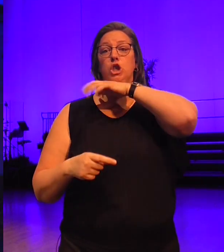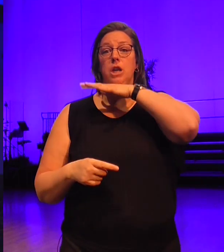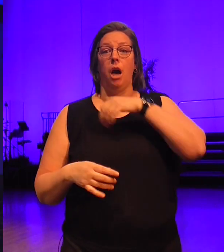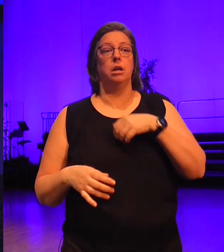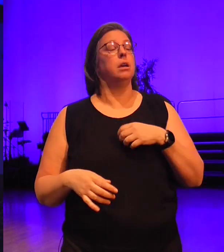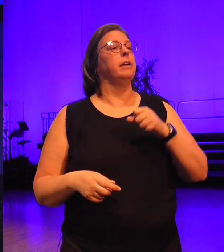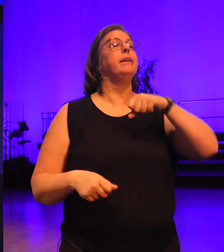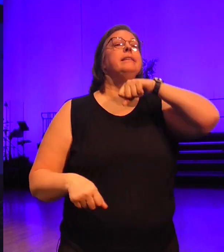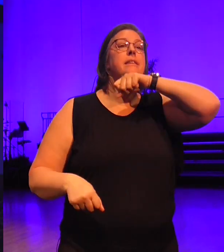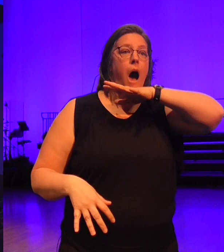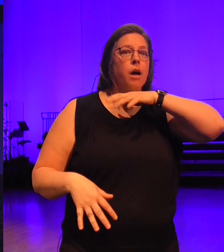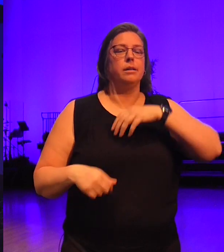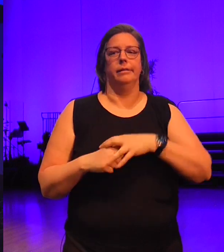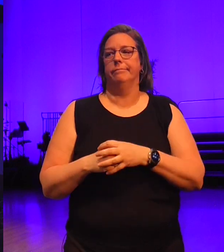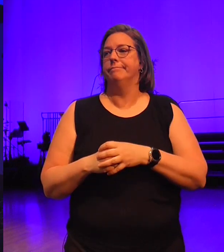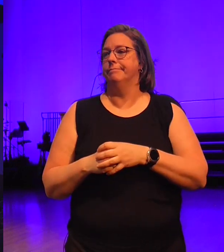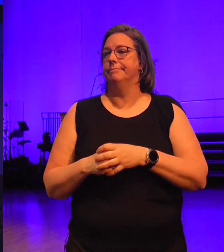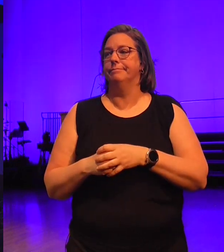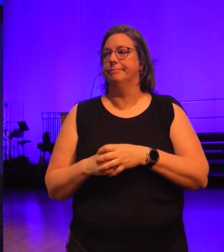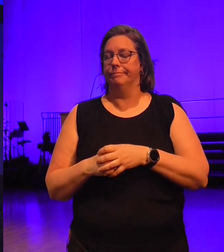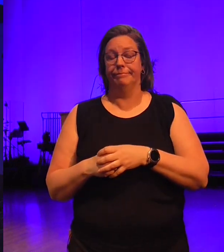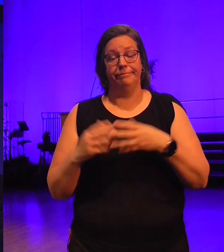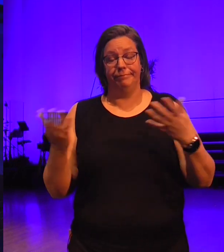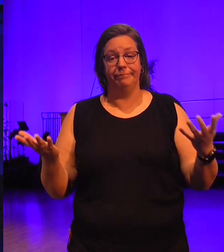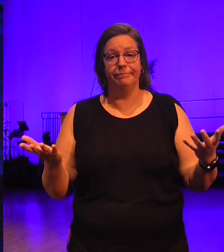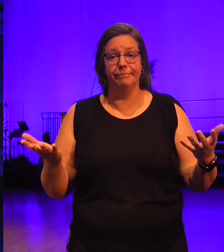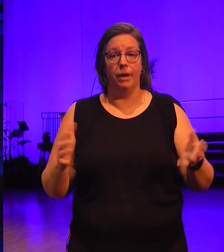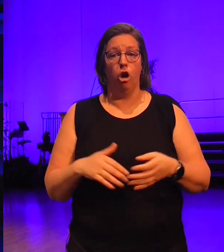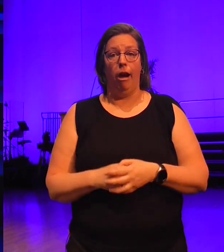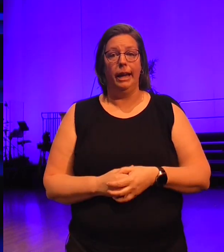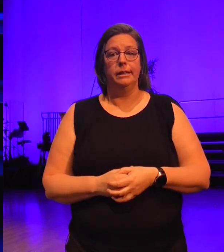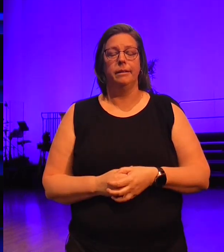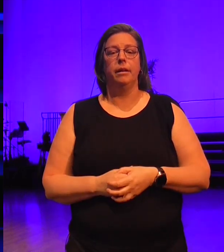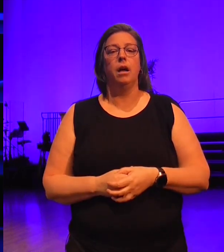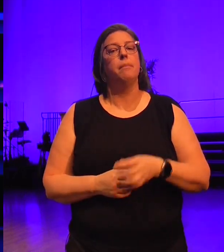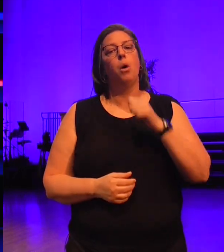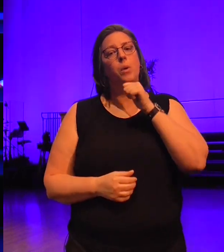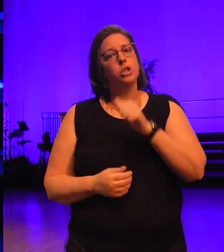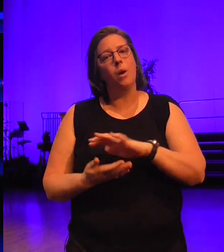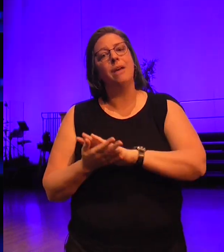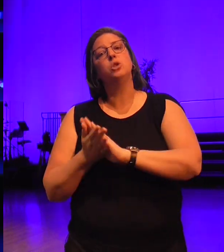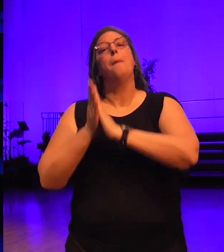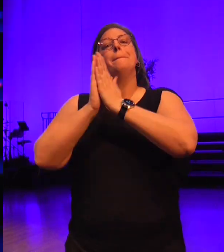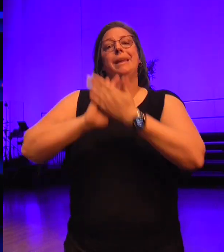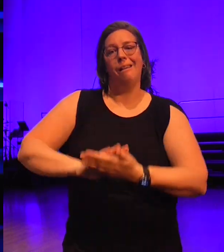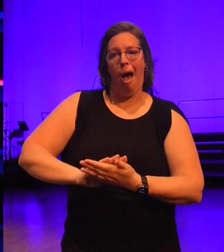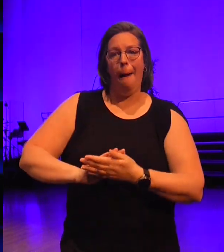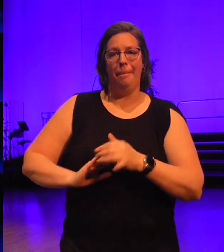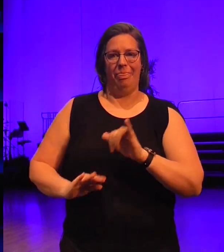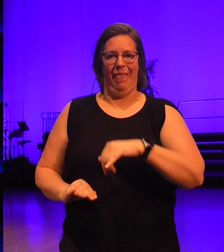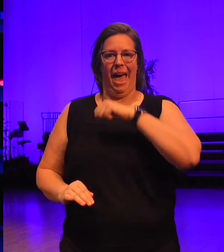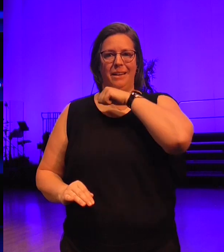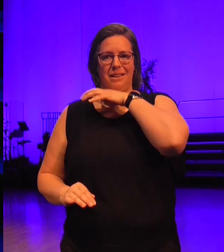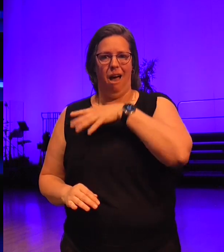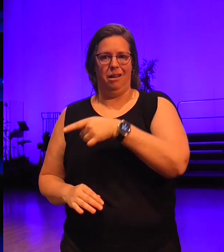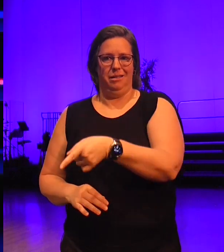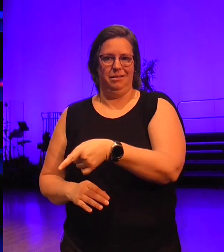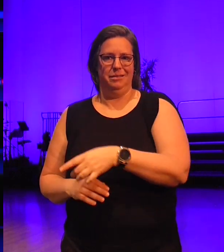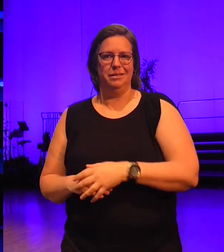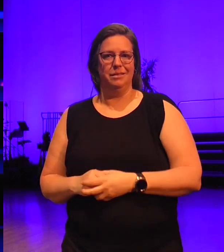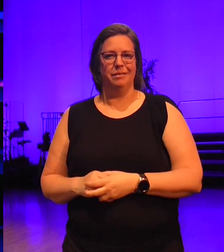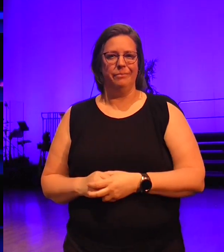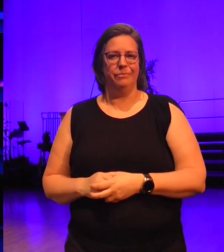Yuck. But we don't have to become that yuck. We can remember that there's